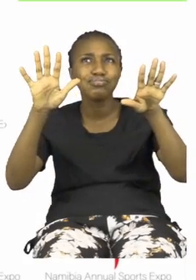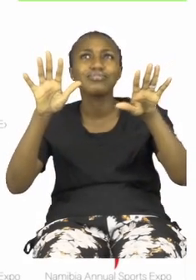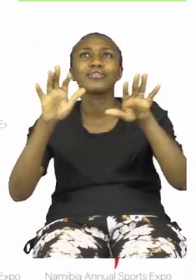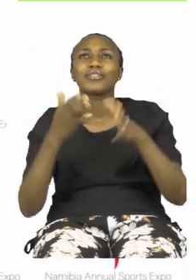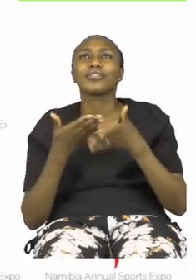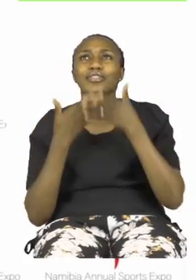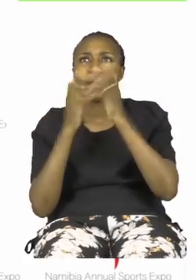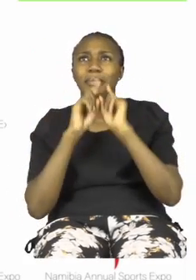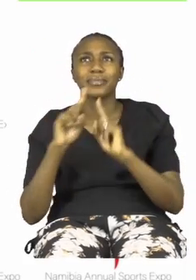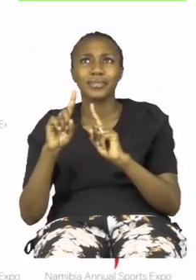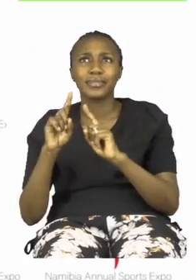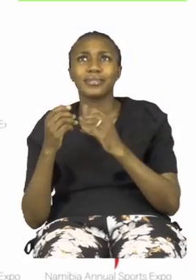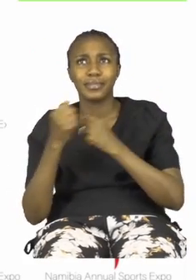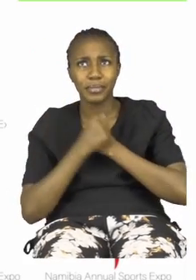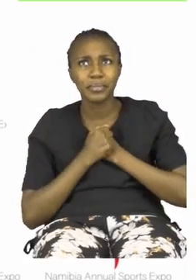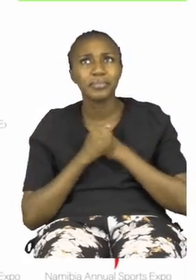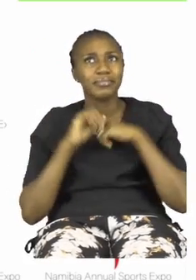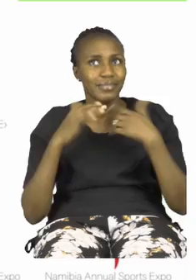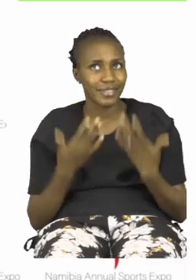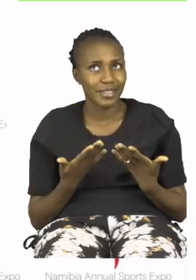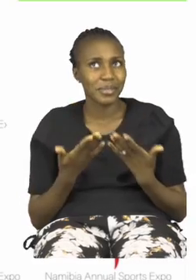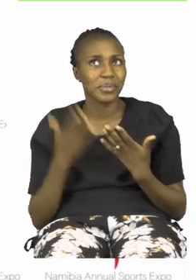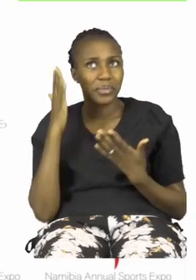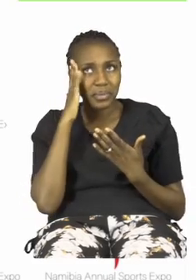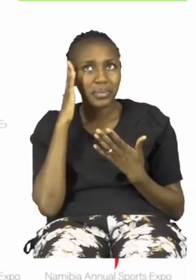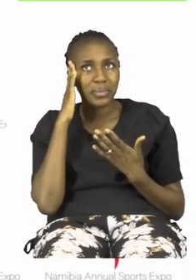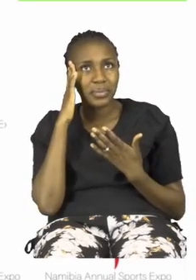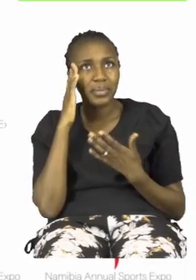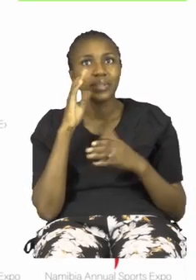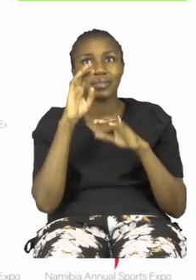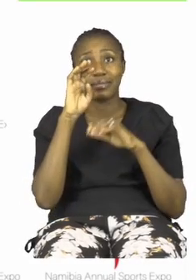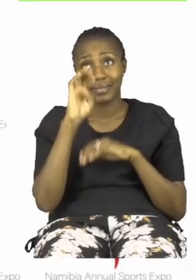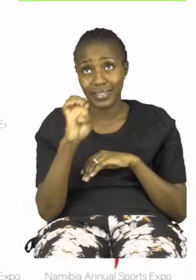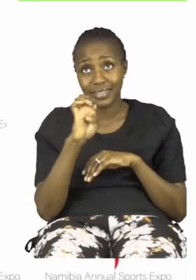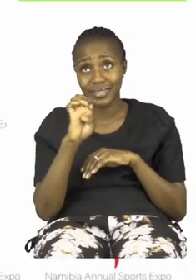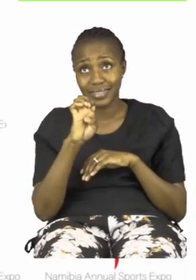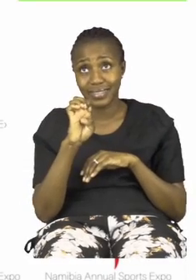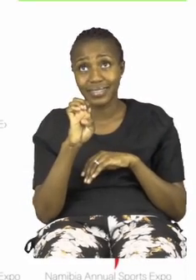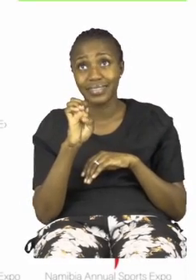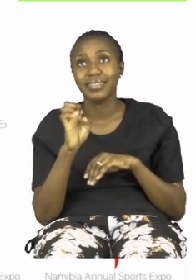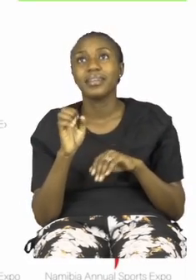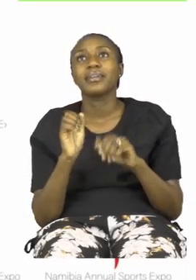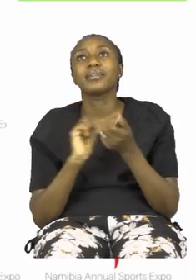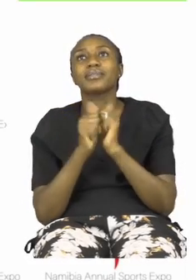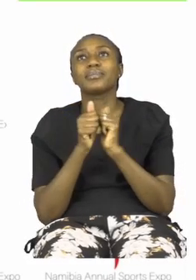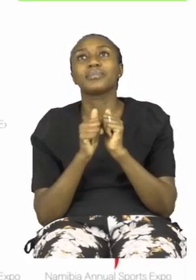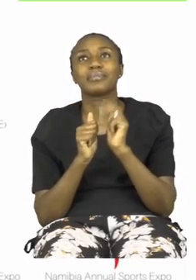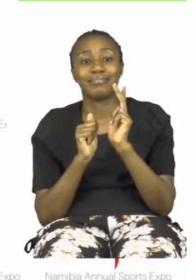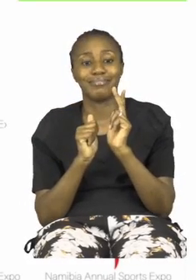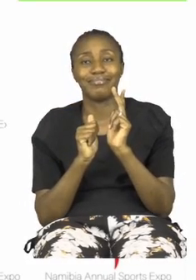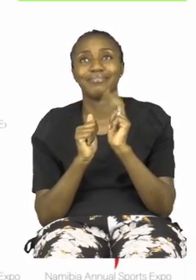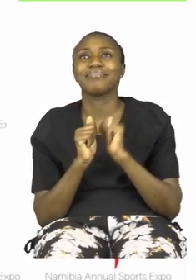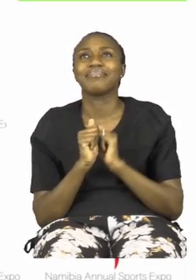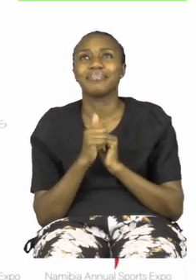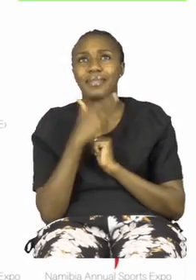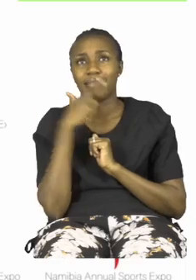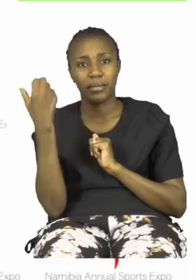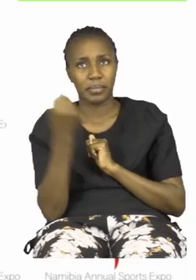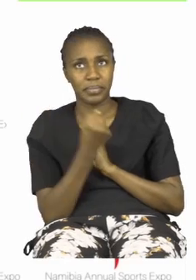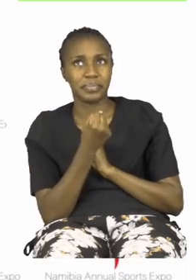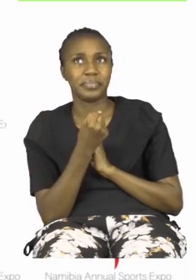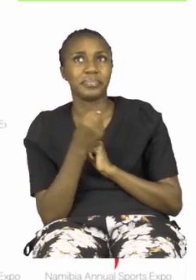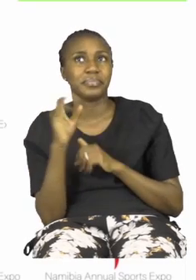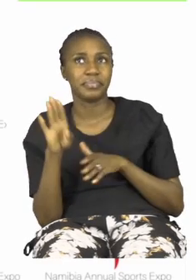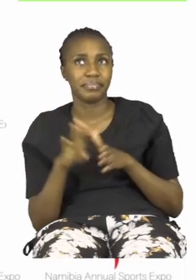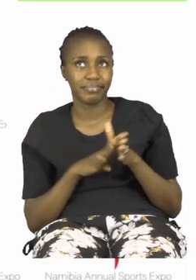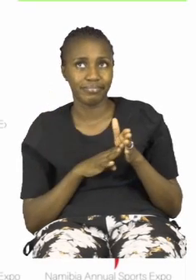and parents and the athletes themselves, e-athletes themselves on that platform. All right. Thank you so much, Flip, for coming to the